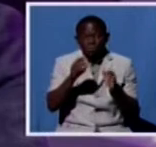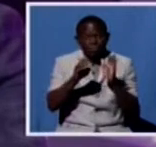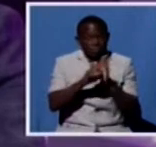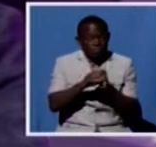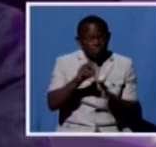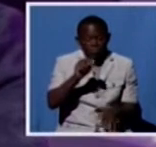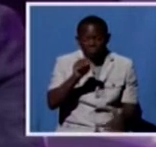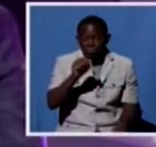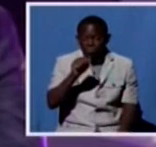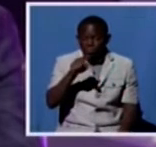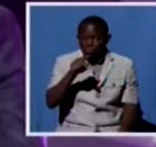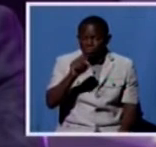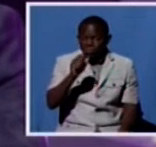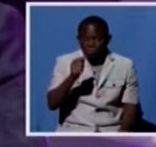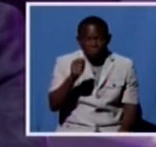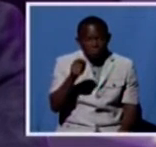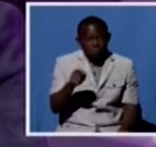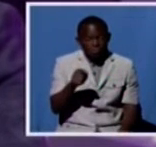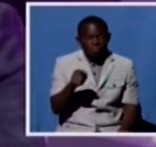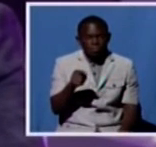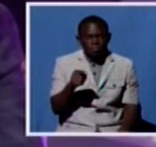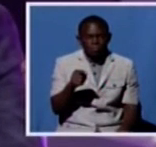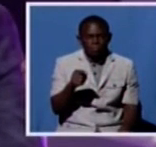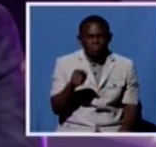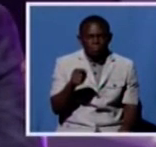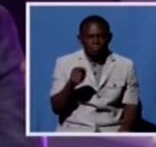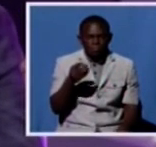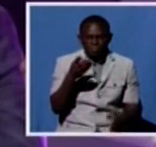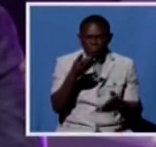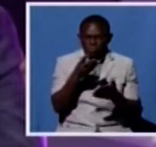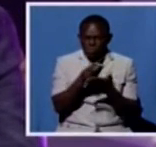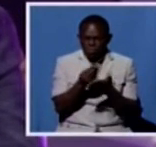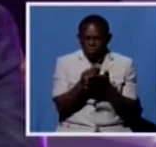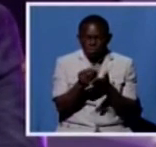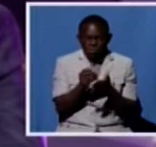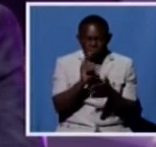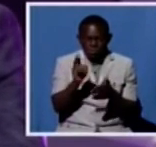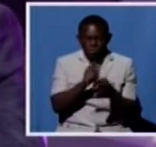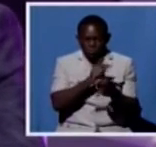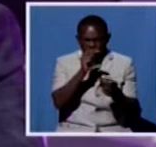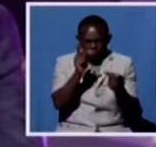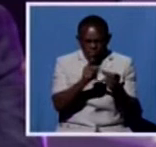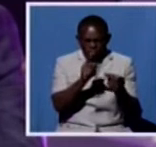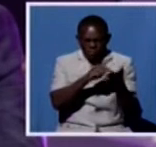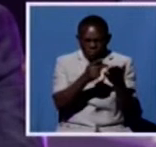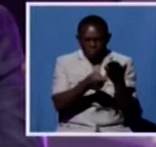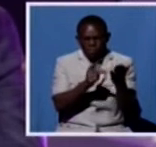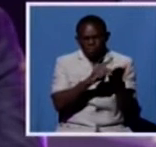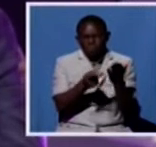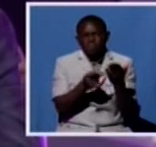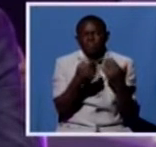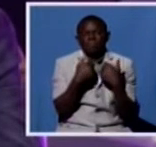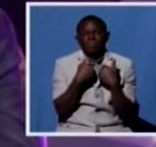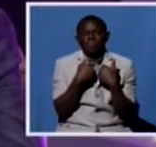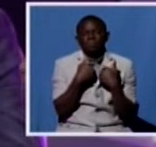that road tolling was brought to NRFA. Value for money, we also strengthened that area, and we went to